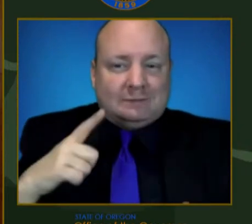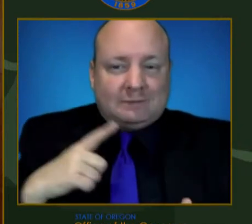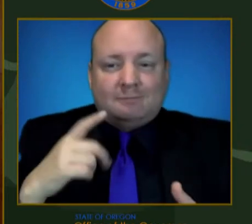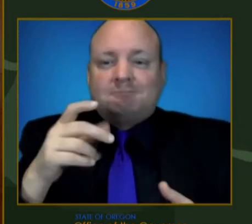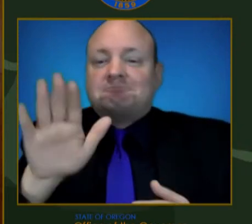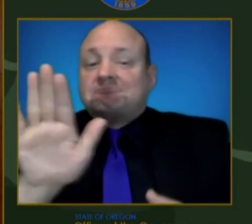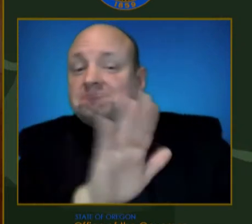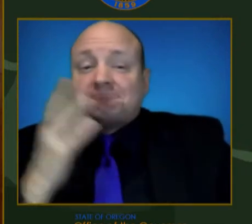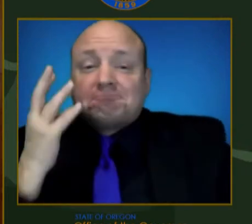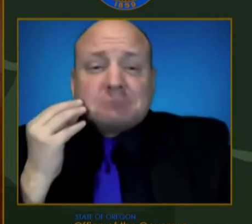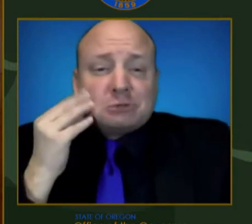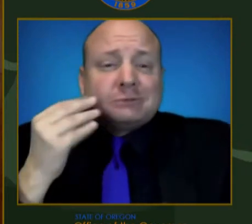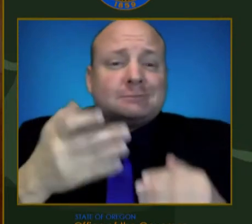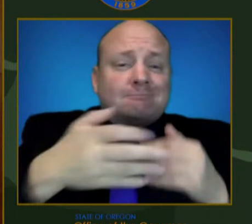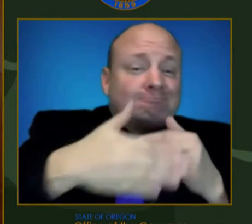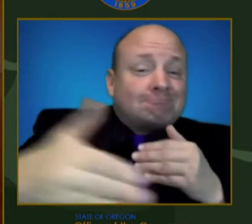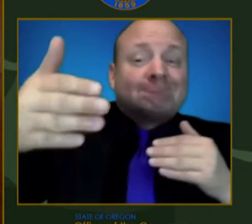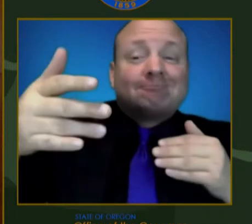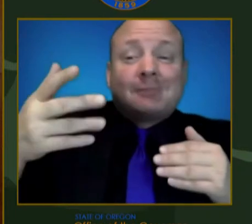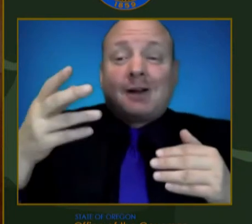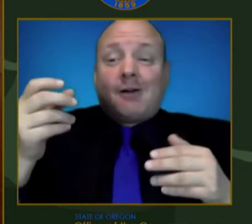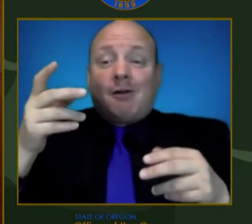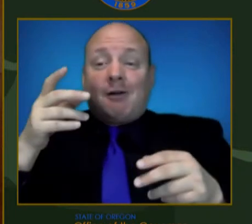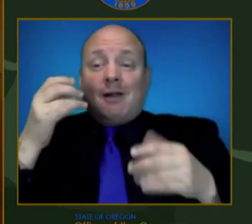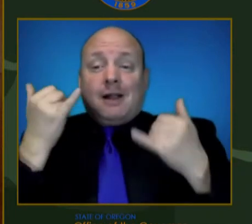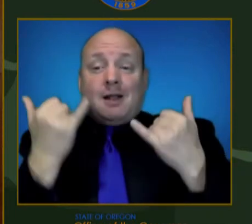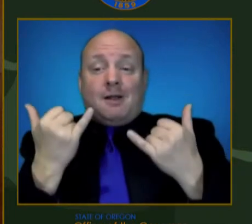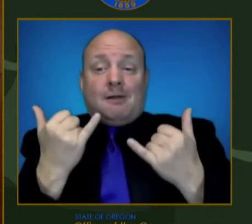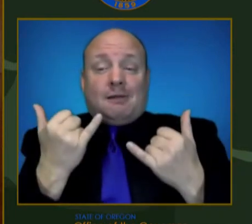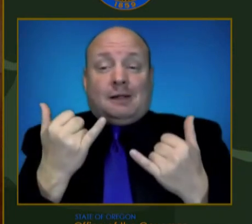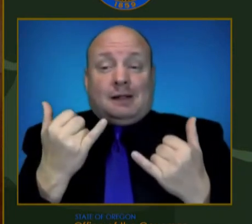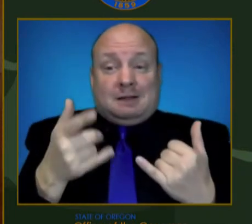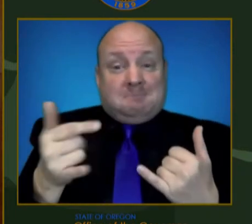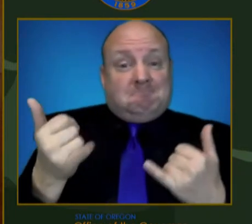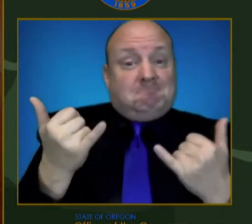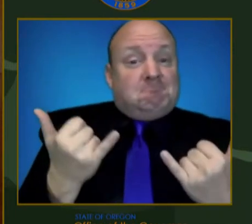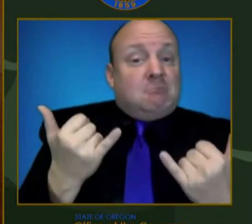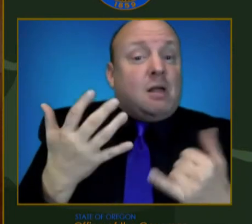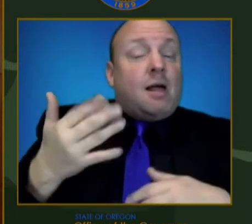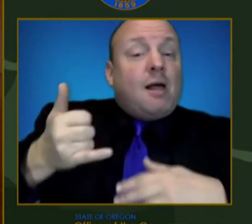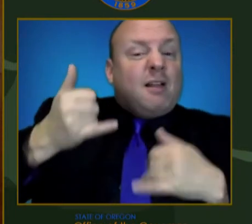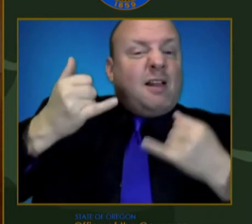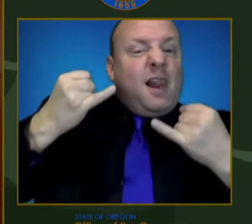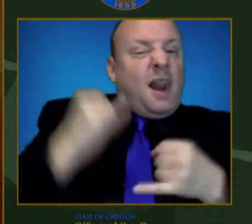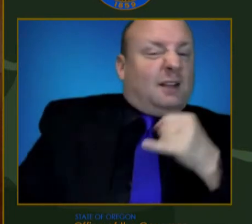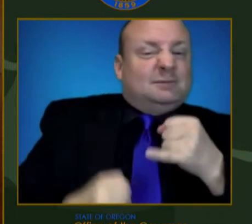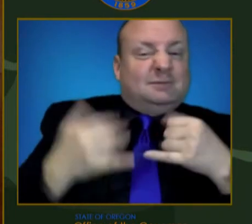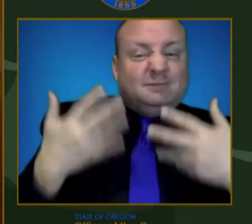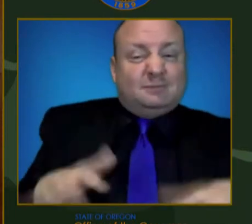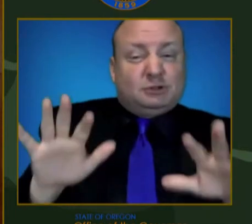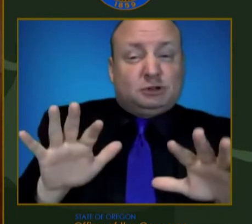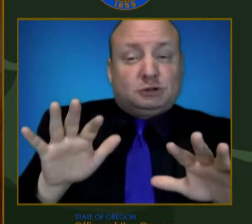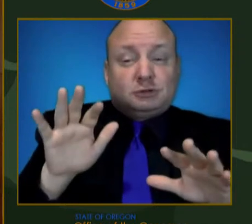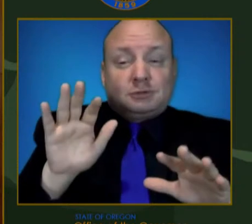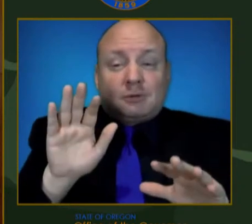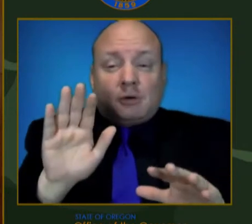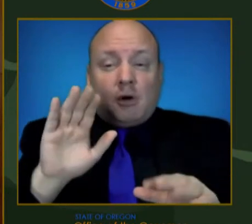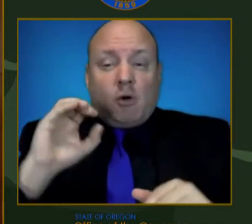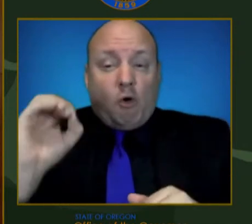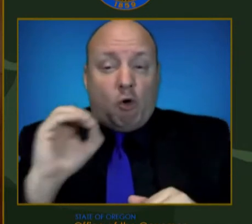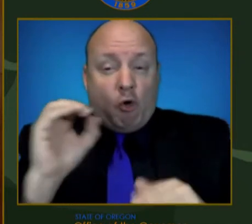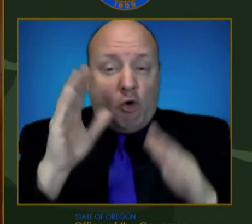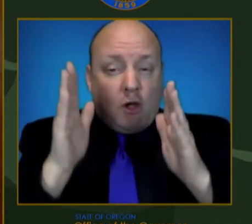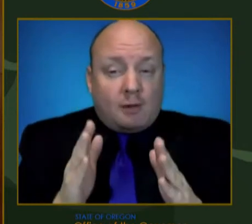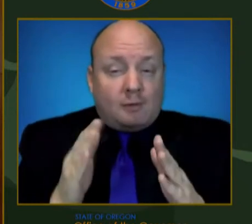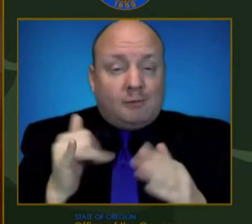It is my incredible honor to, one last time, follow our tradition of addressing Oregonians at the start of the legislative